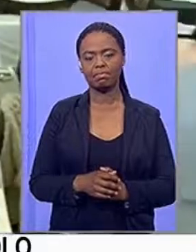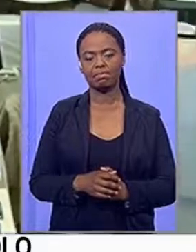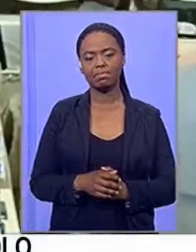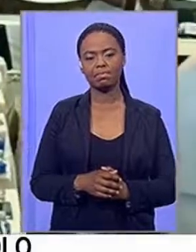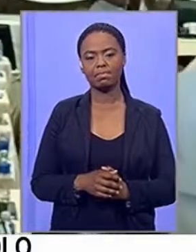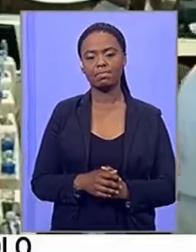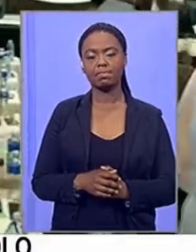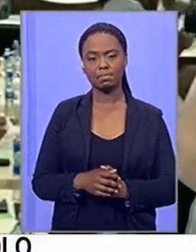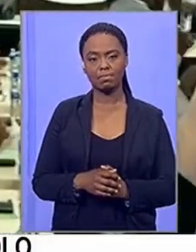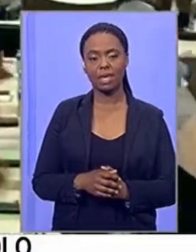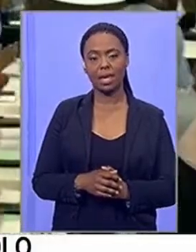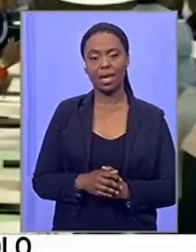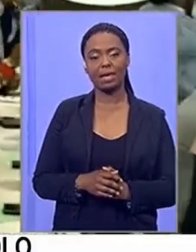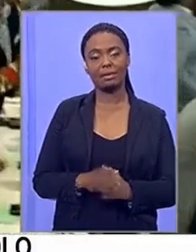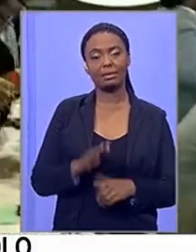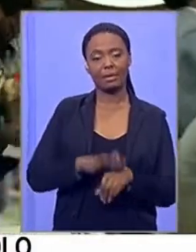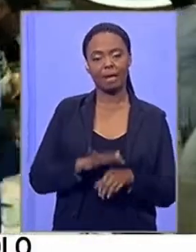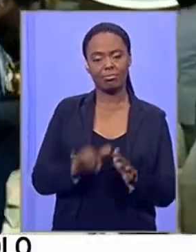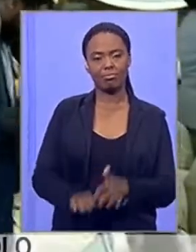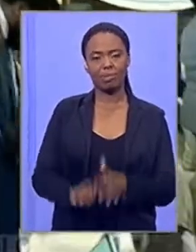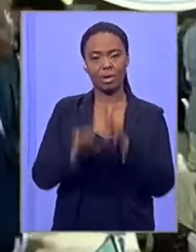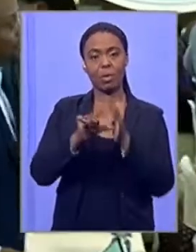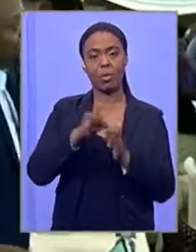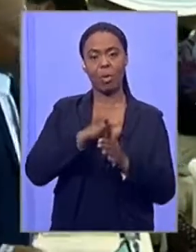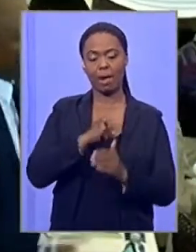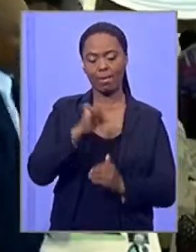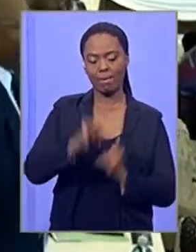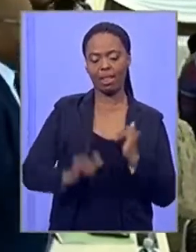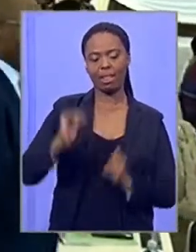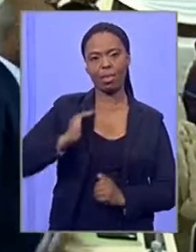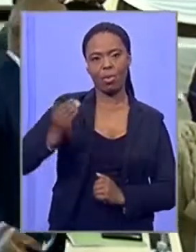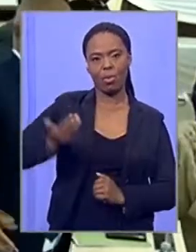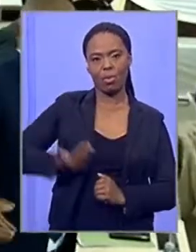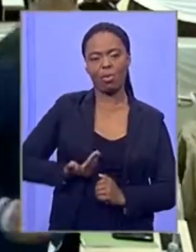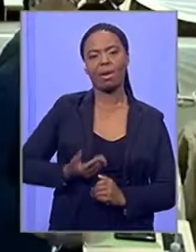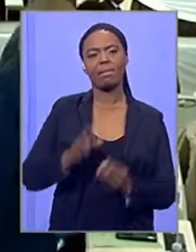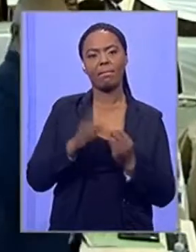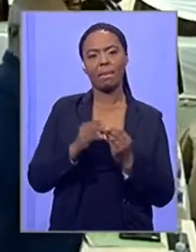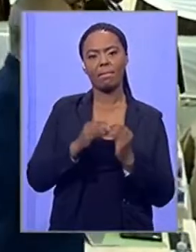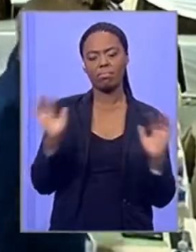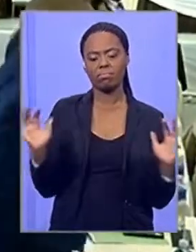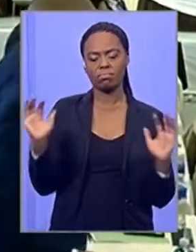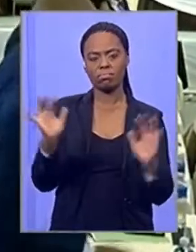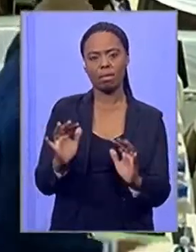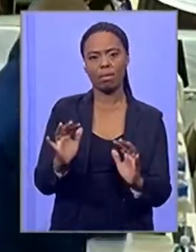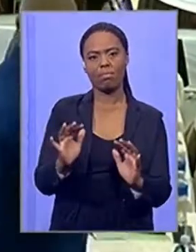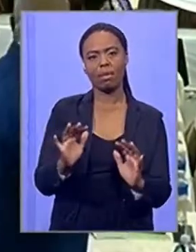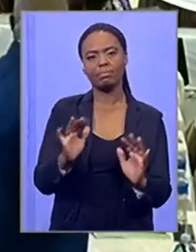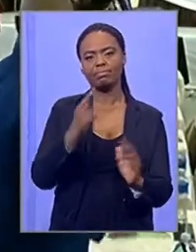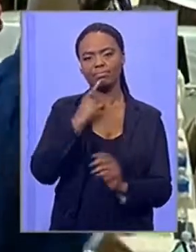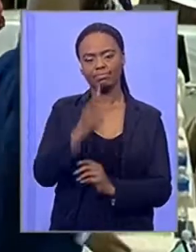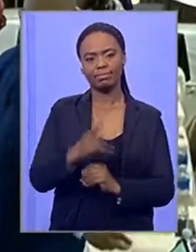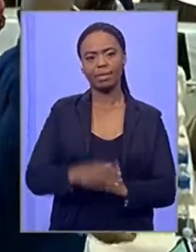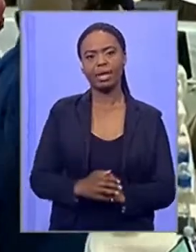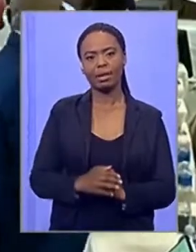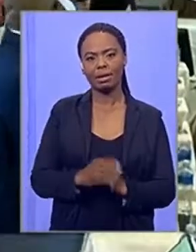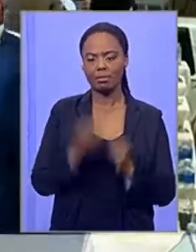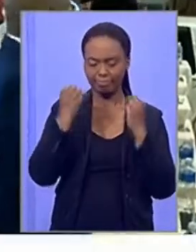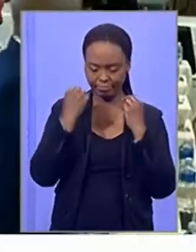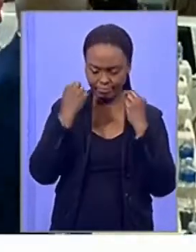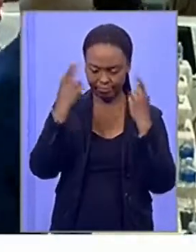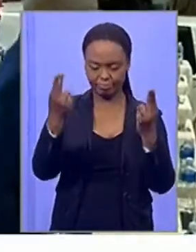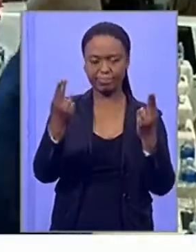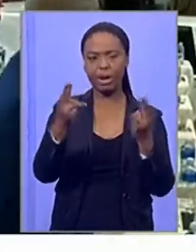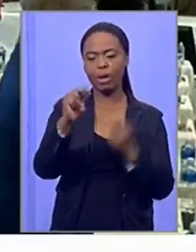E nnile motsotso o botlhokwa mo kgweding ya basadi fa ditokololo tsa palamente tsa mokgatlho o busang di ne di opela pina e reng phakama Nomusa